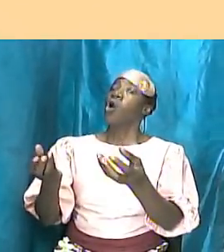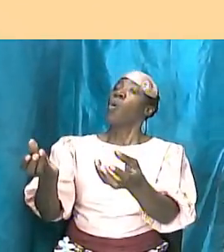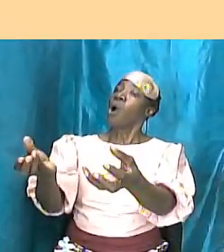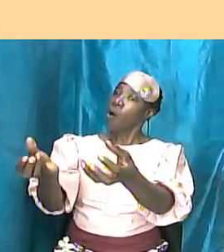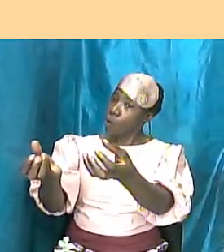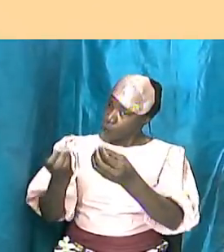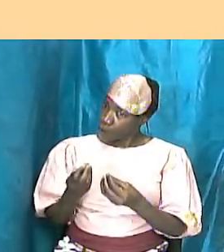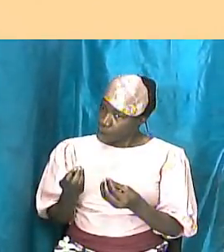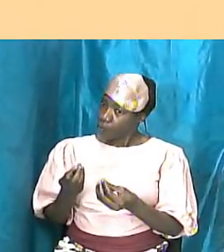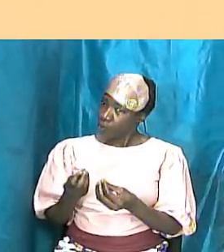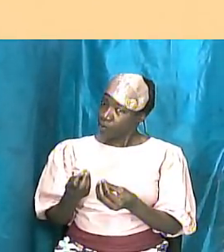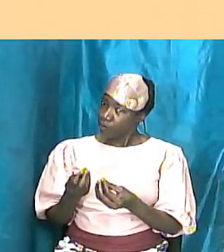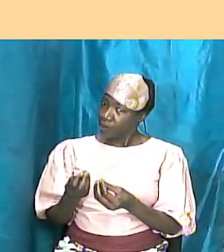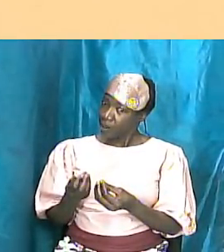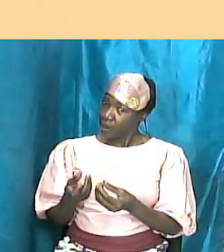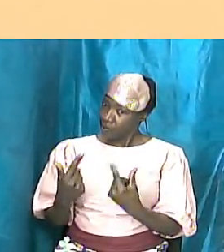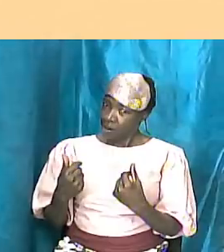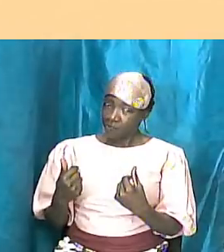into bondage.